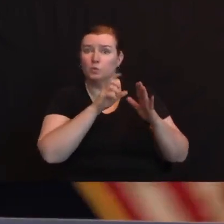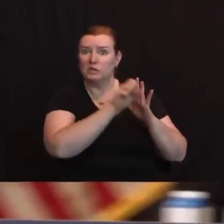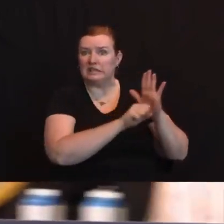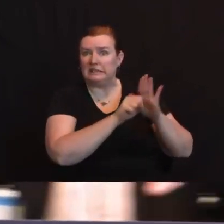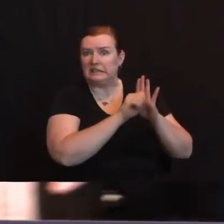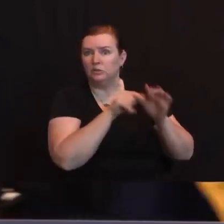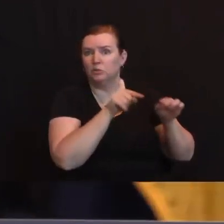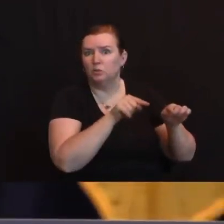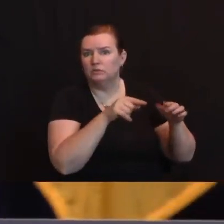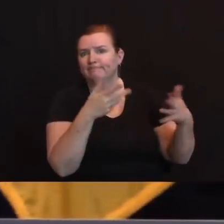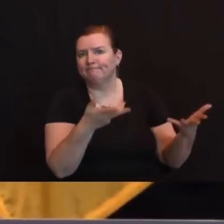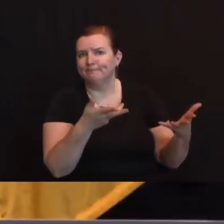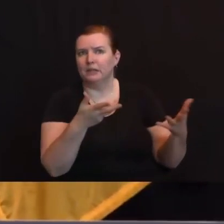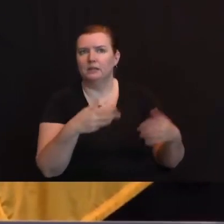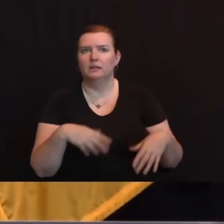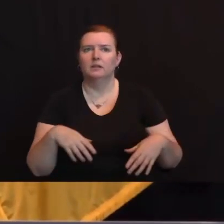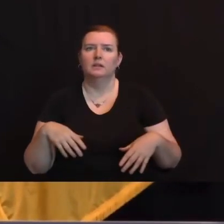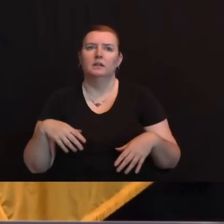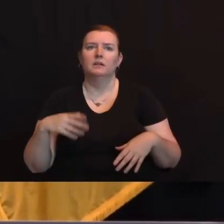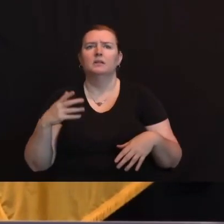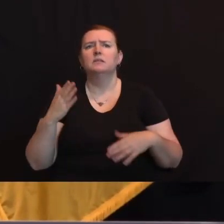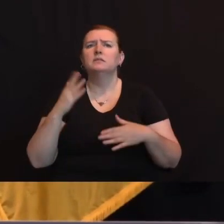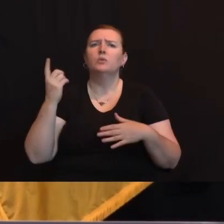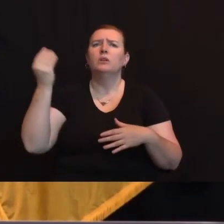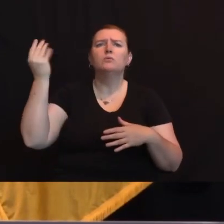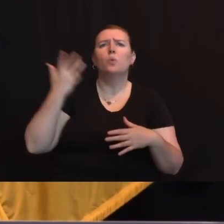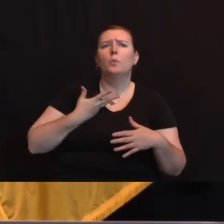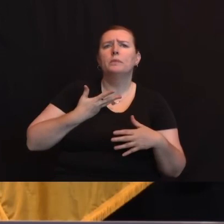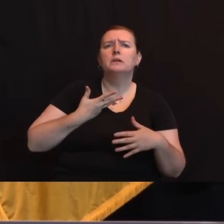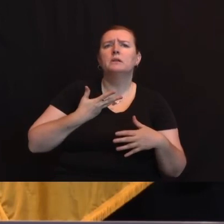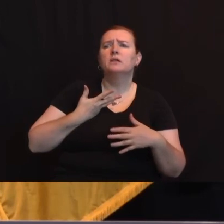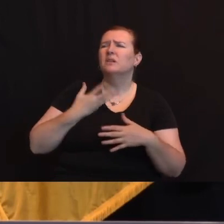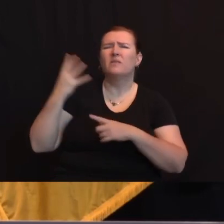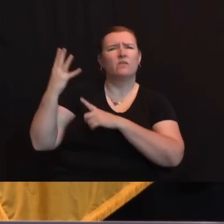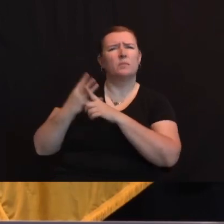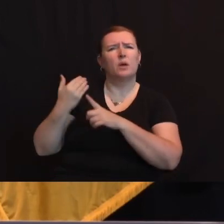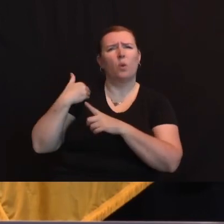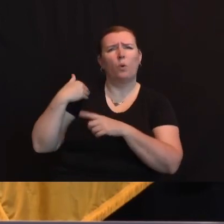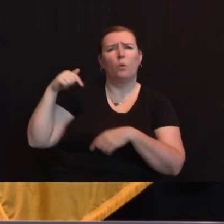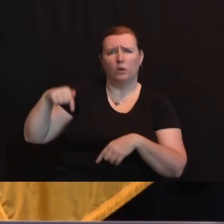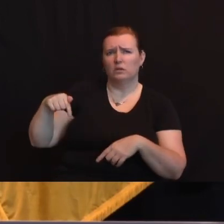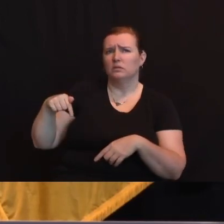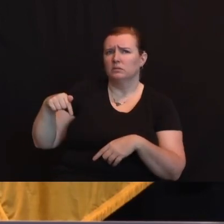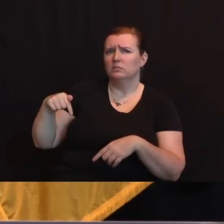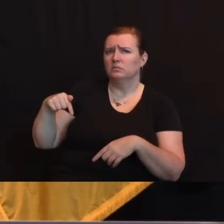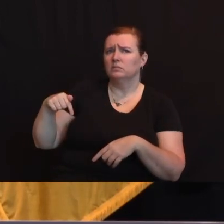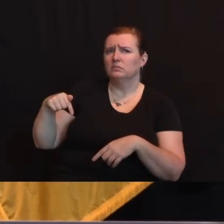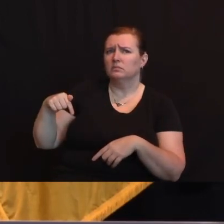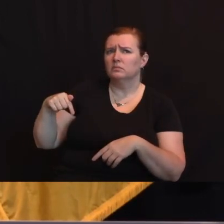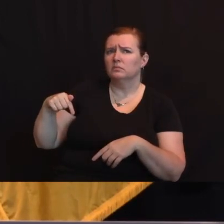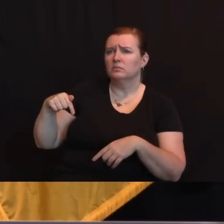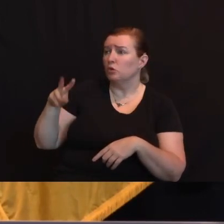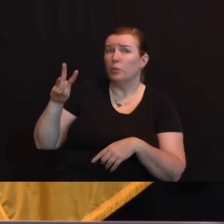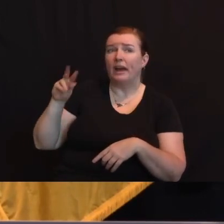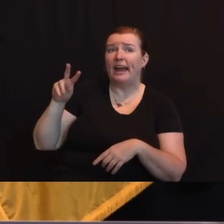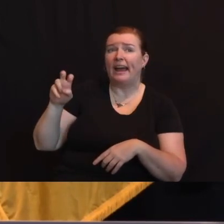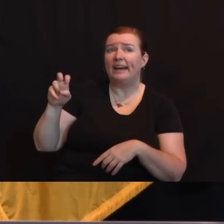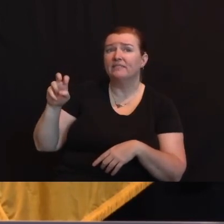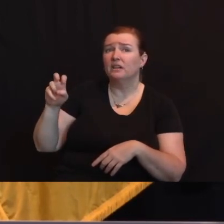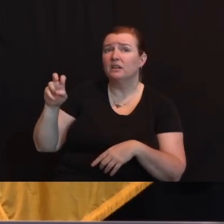this predictively 3, 4, maybe 4+ months ago as an undulating, just a series